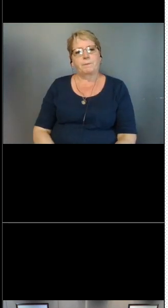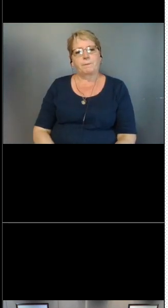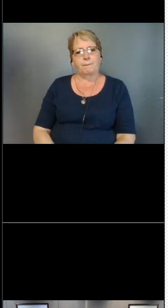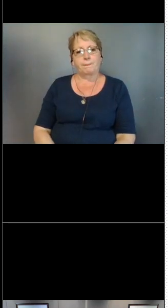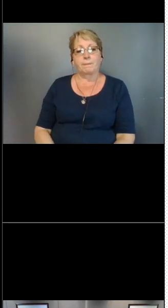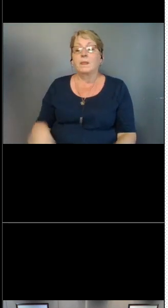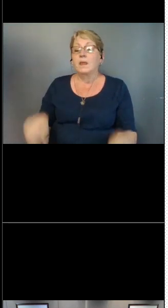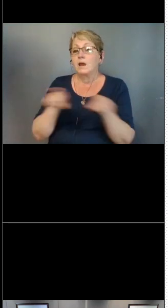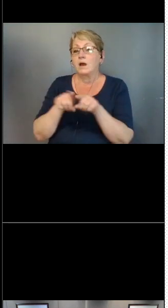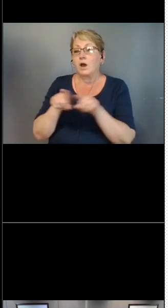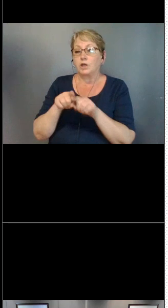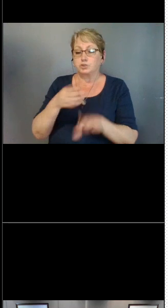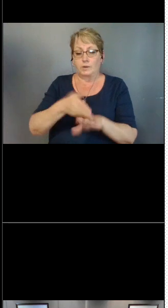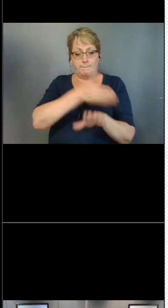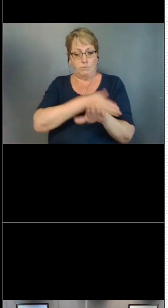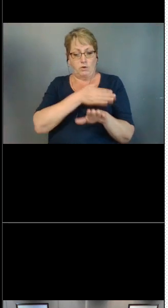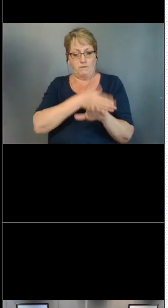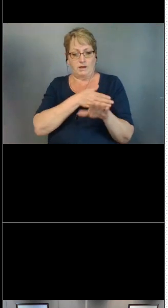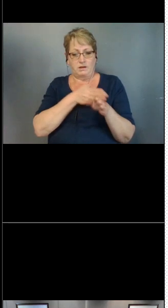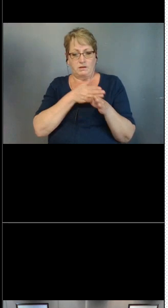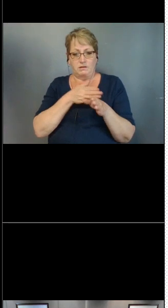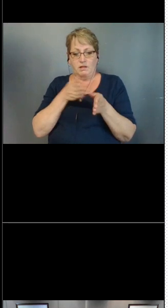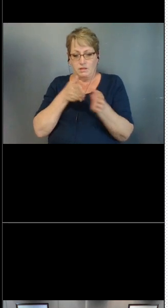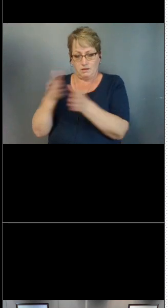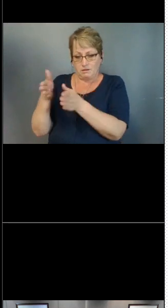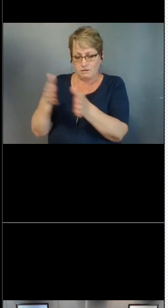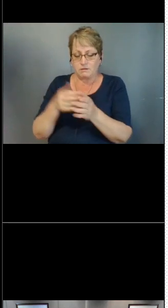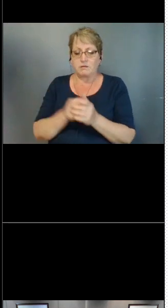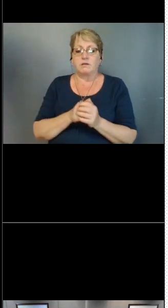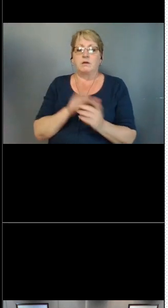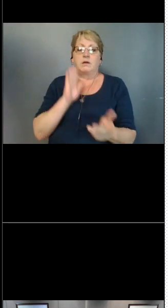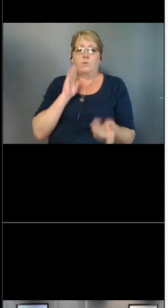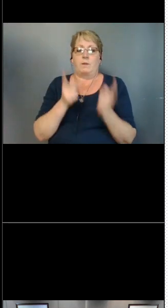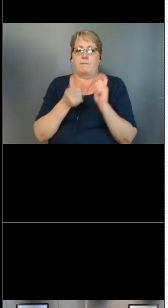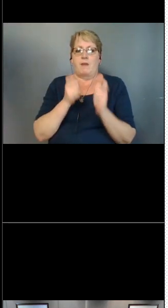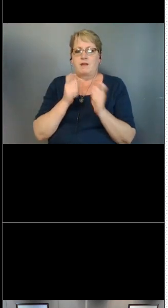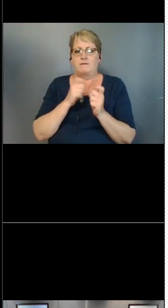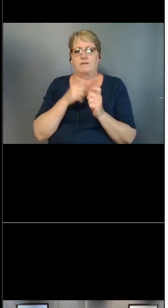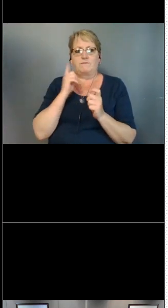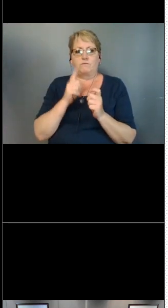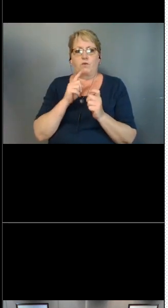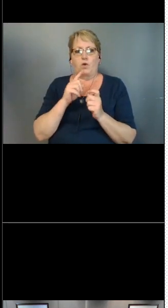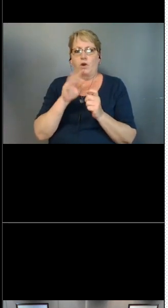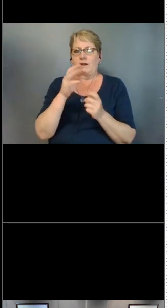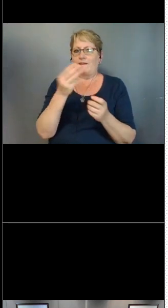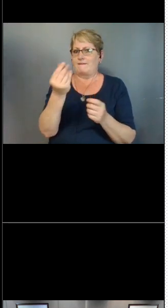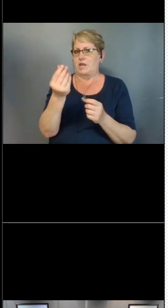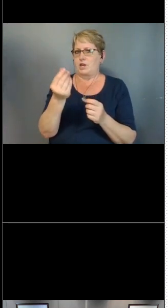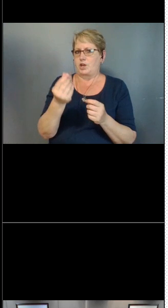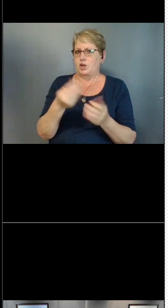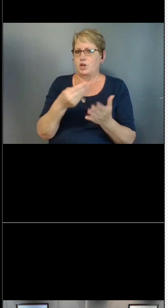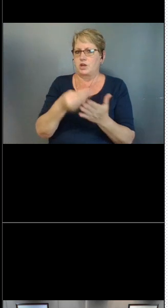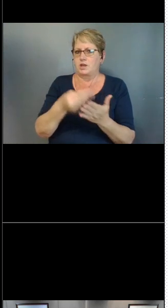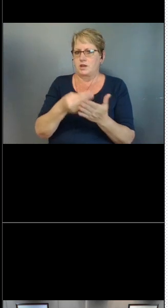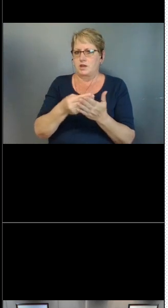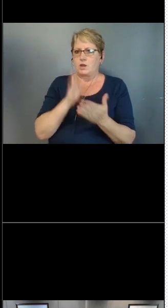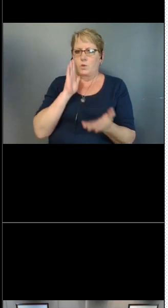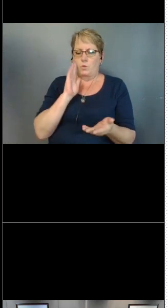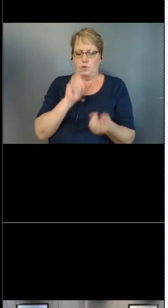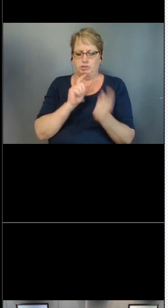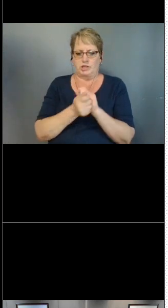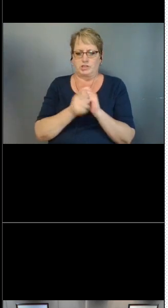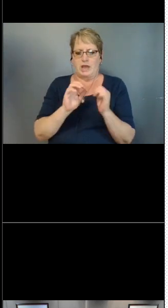In addition to improvements to the bus network, we are also proposing some modifications to the fare structure. We are undergoing a major change to the way we collect